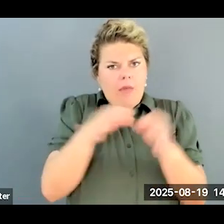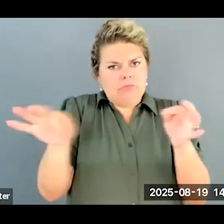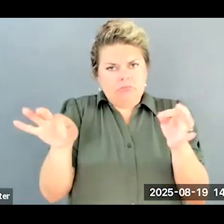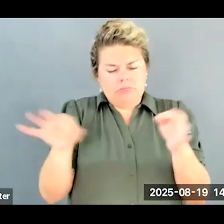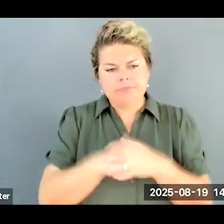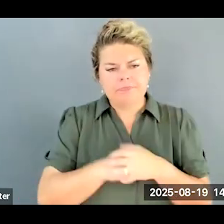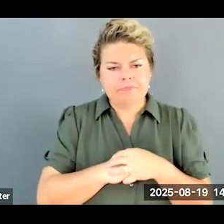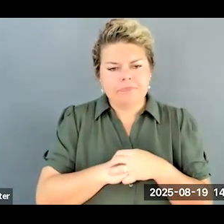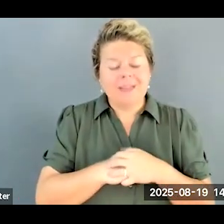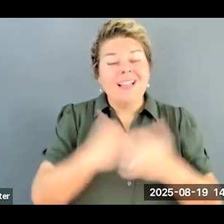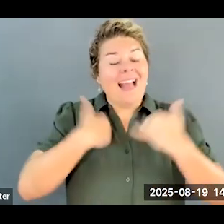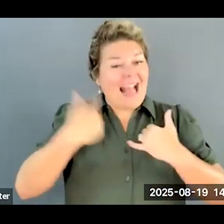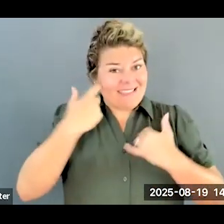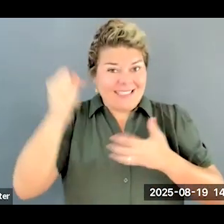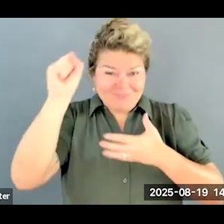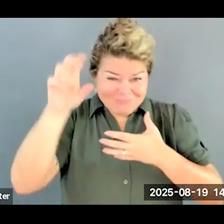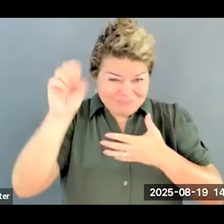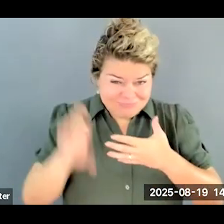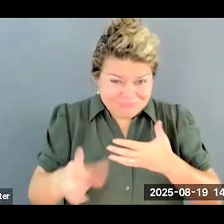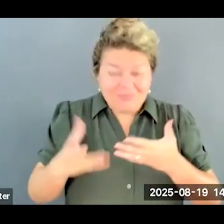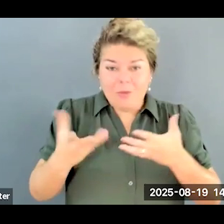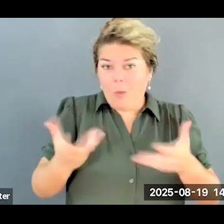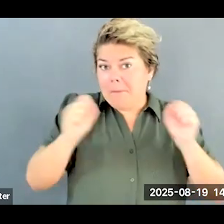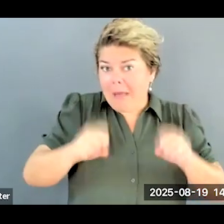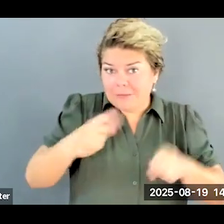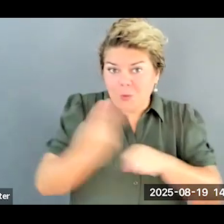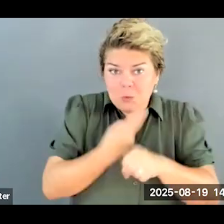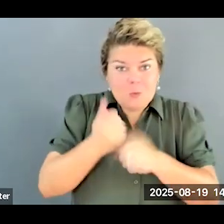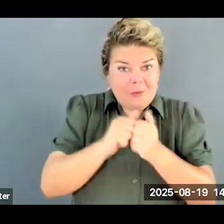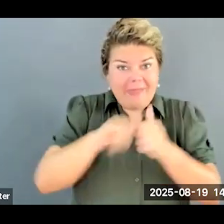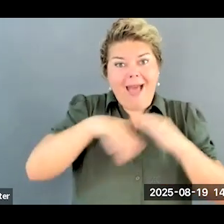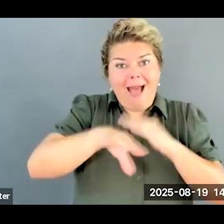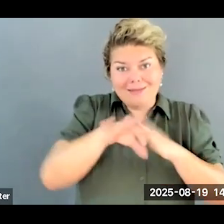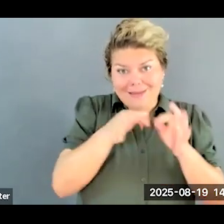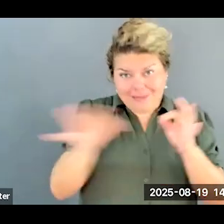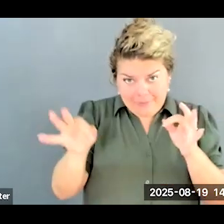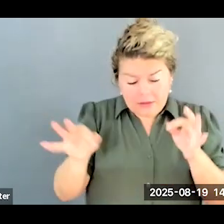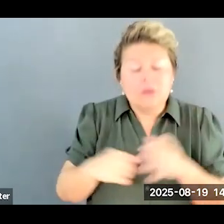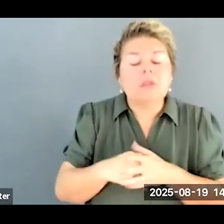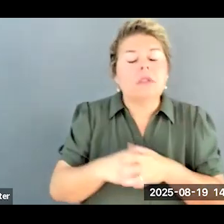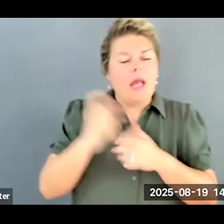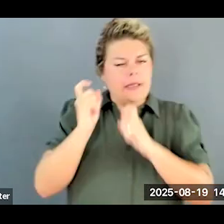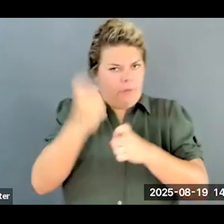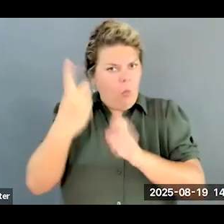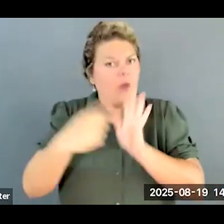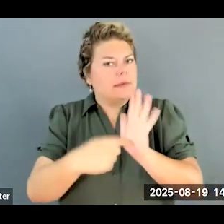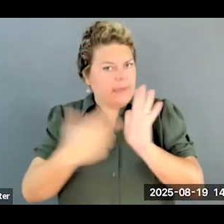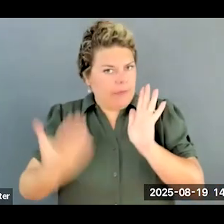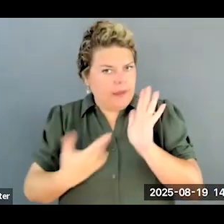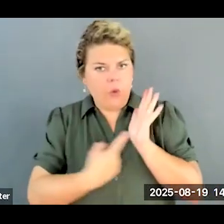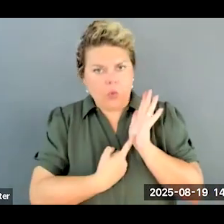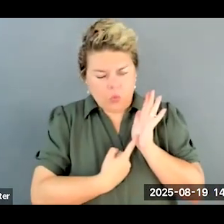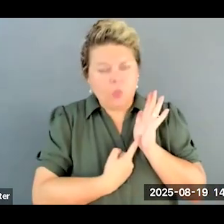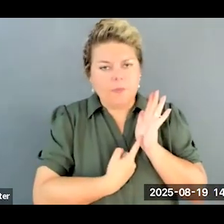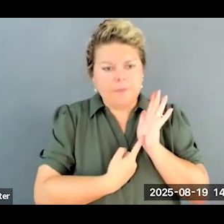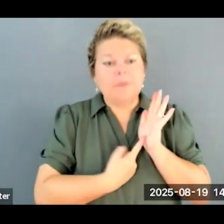Now, I know I just gave a lot of examples of what could be put in an access statement. So I've included an example here for you. And